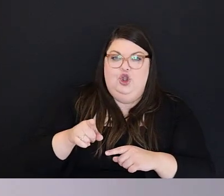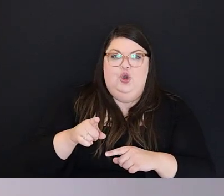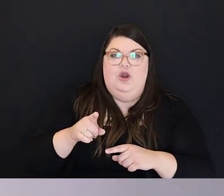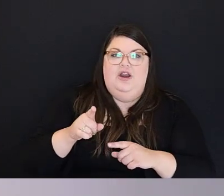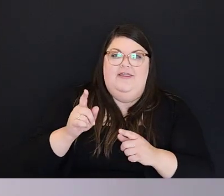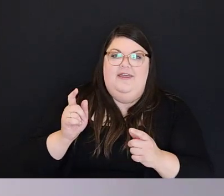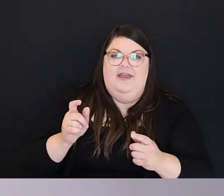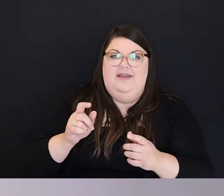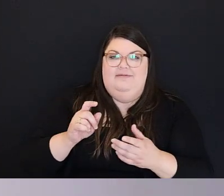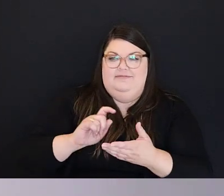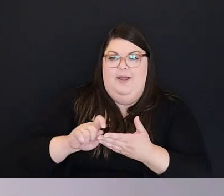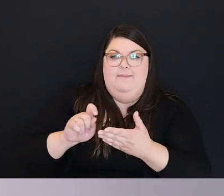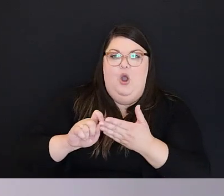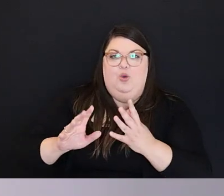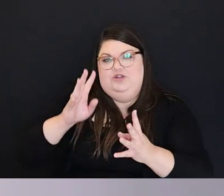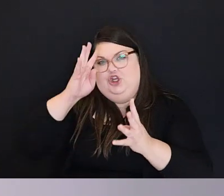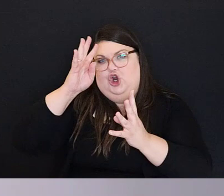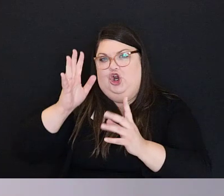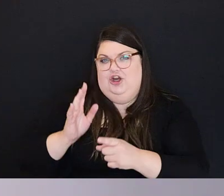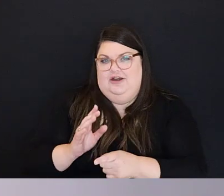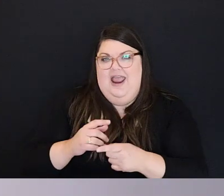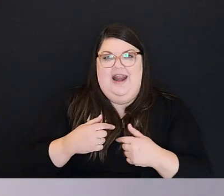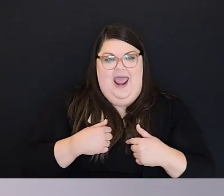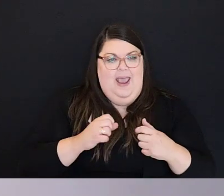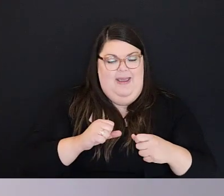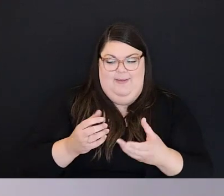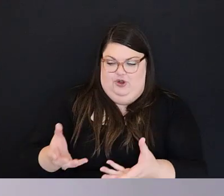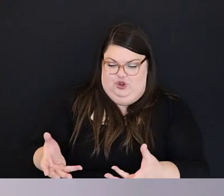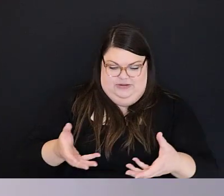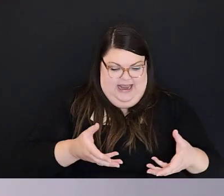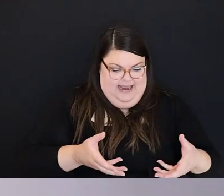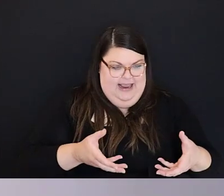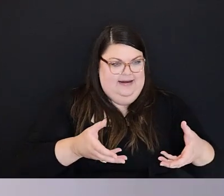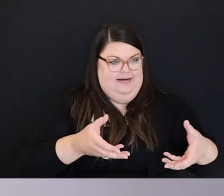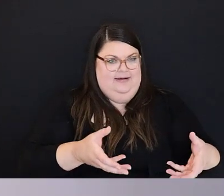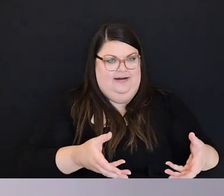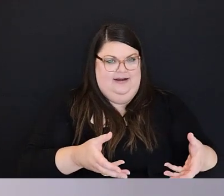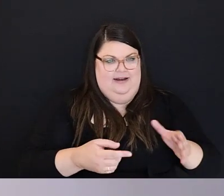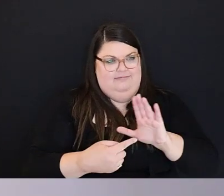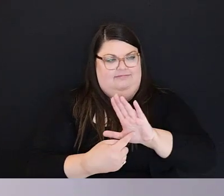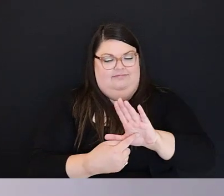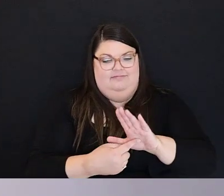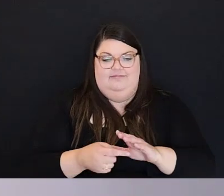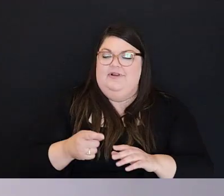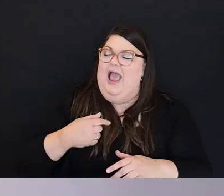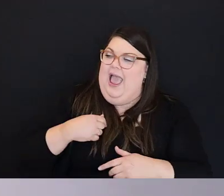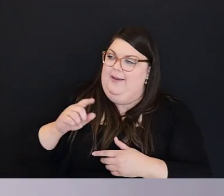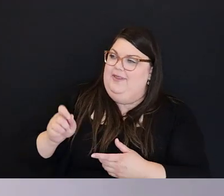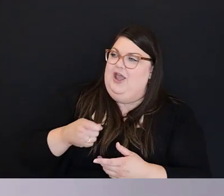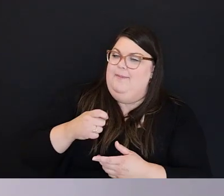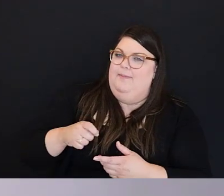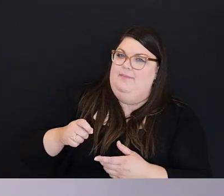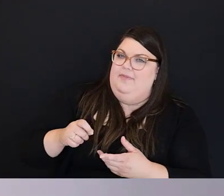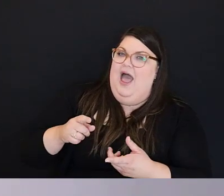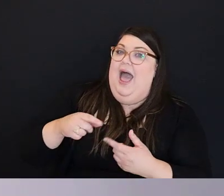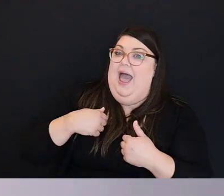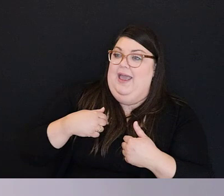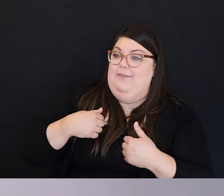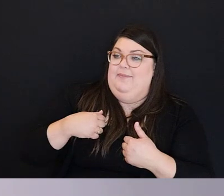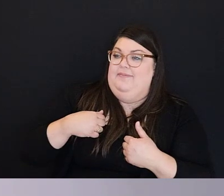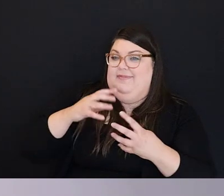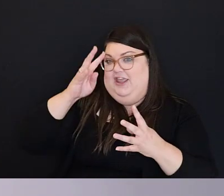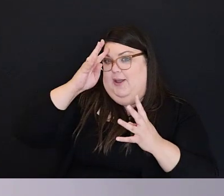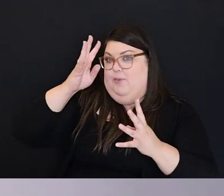and I'm like, you know, able to like take that. Yes. It was I'm the composer, you're the conductor, and the